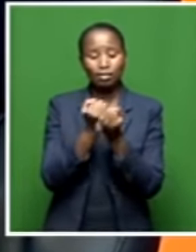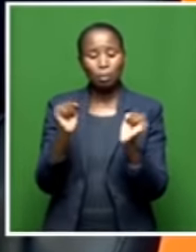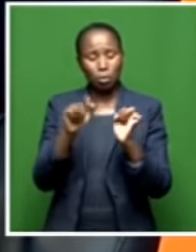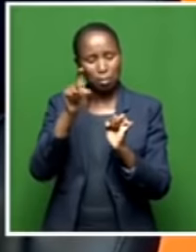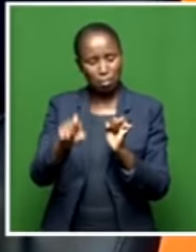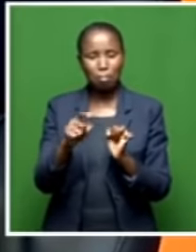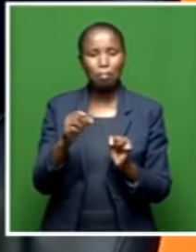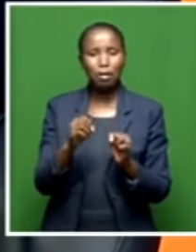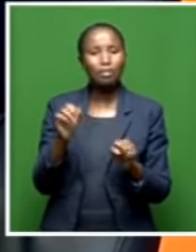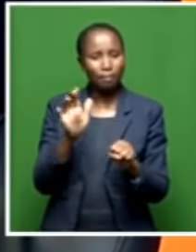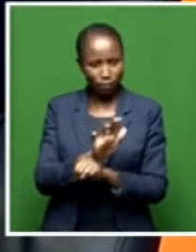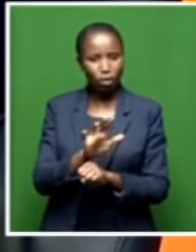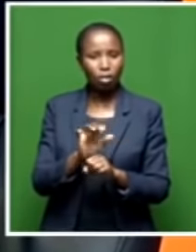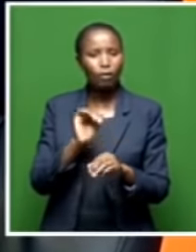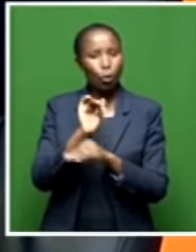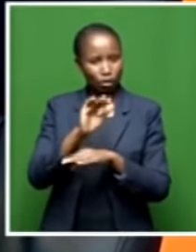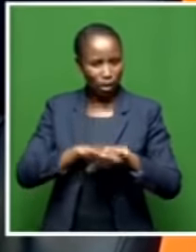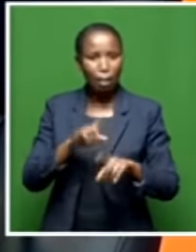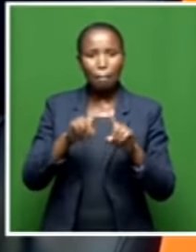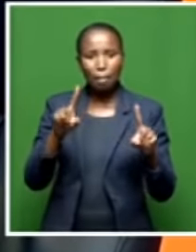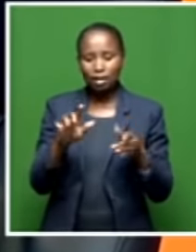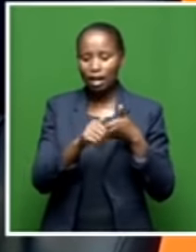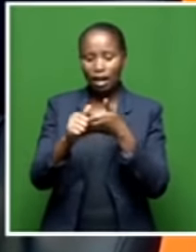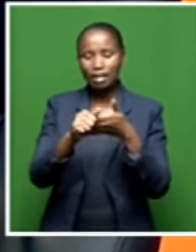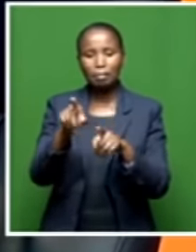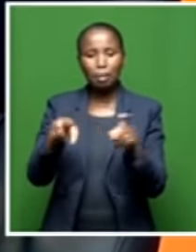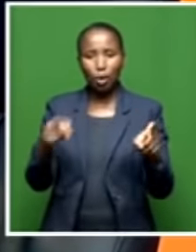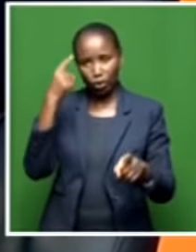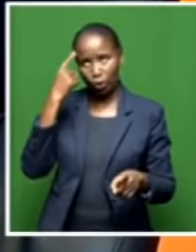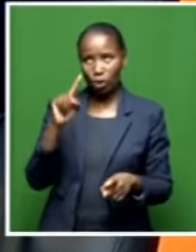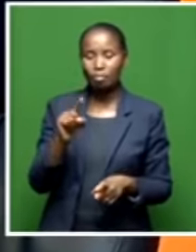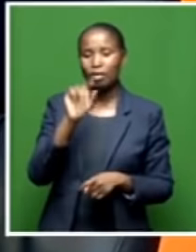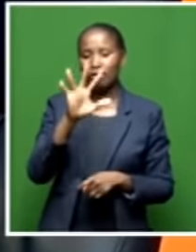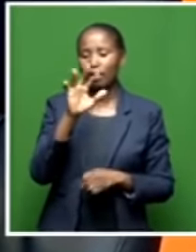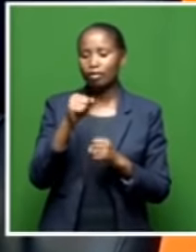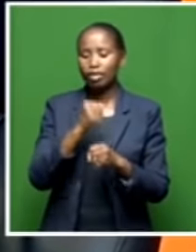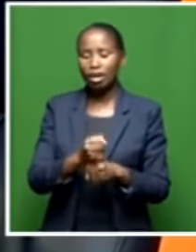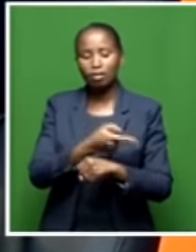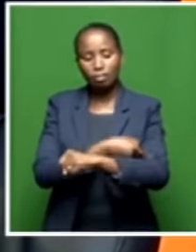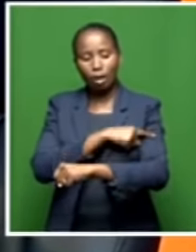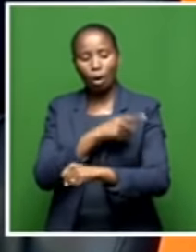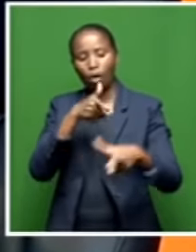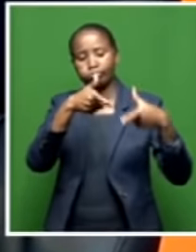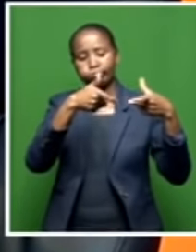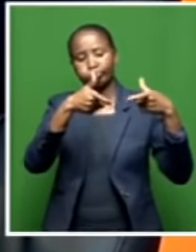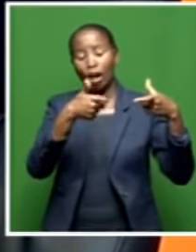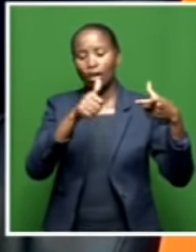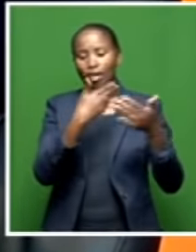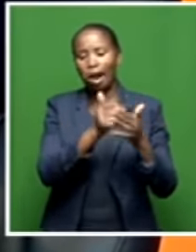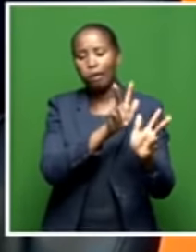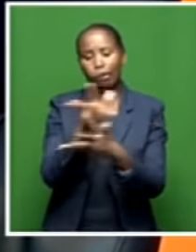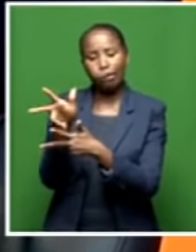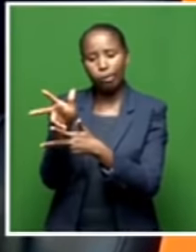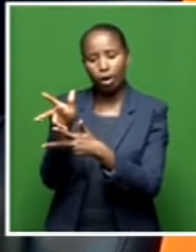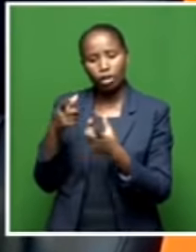it's a 5-year mandate, and then they can sit back and neglect or do their inter-party deals and really come back